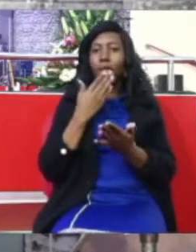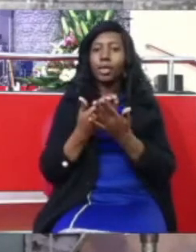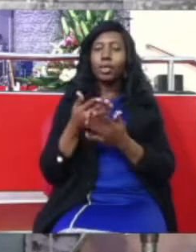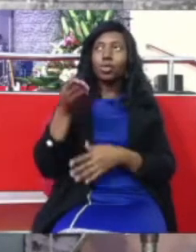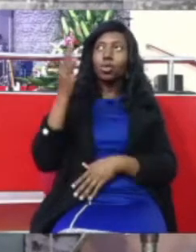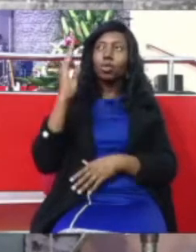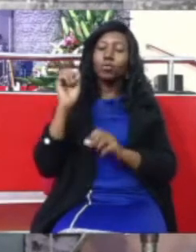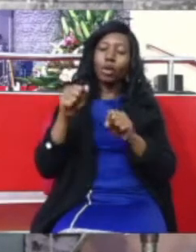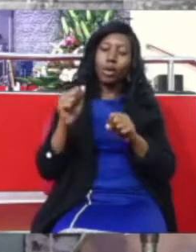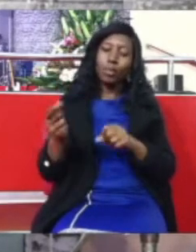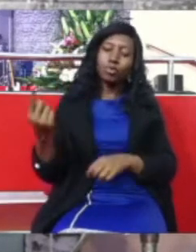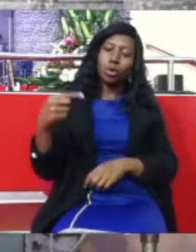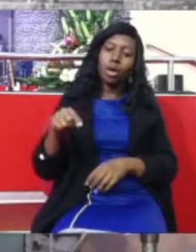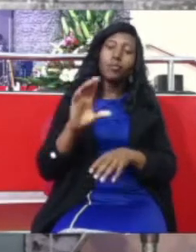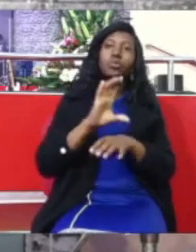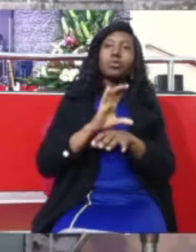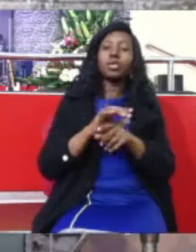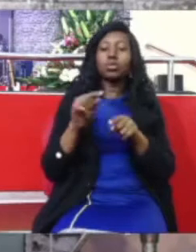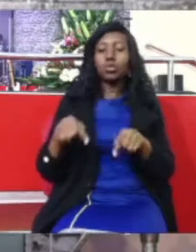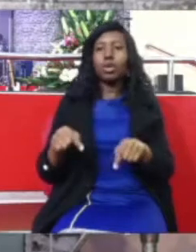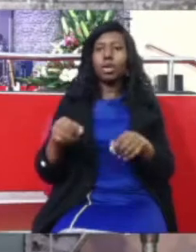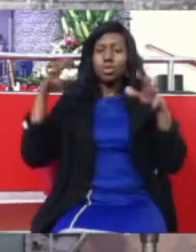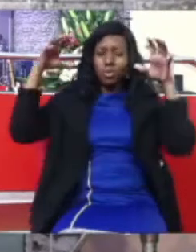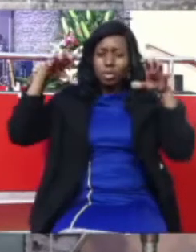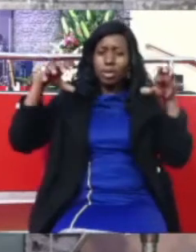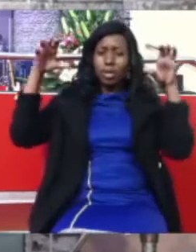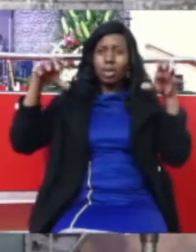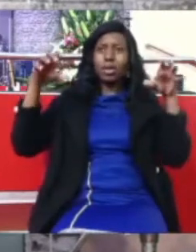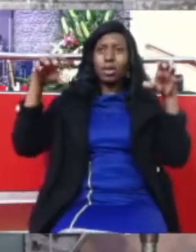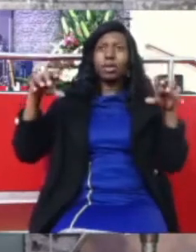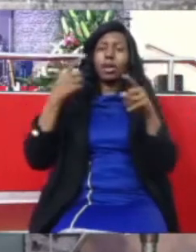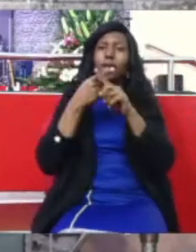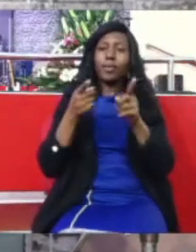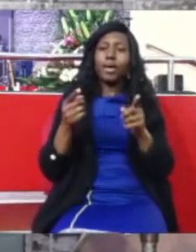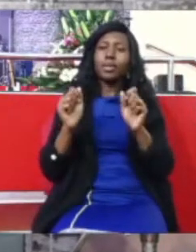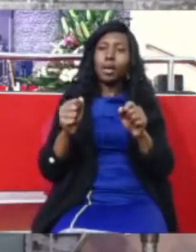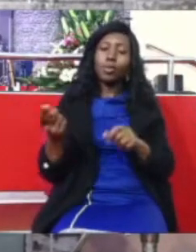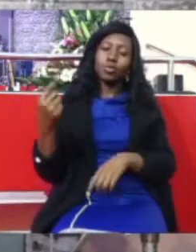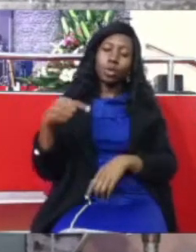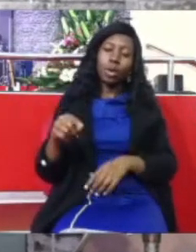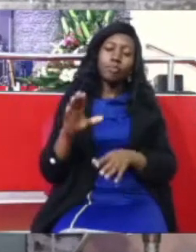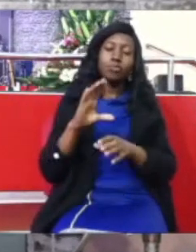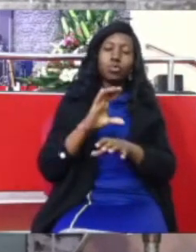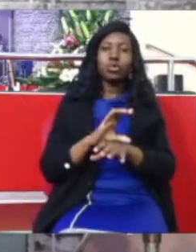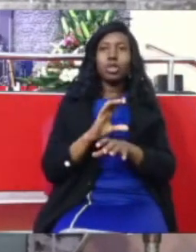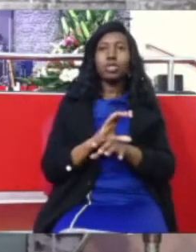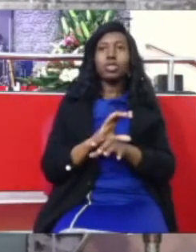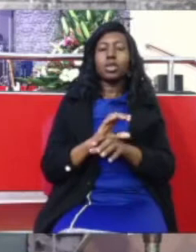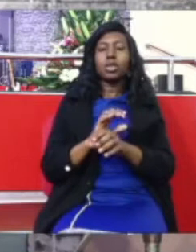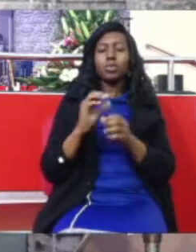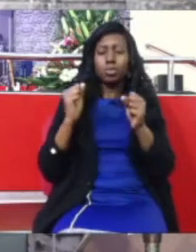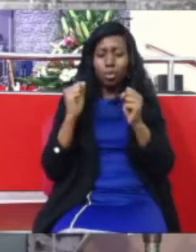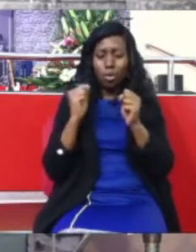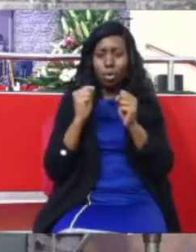today, that even though it was raining, you still came to church this morning. You'd have said it's cold, and therefore you're going